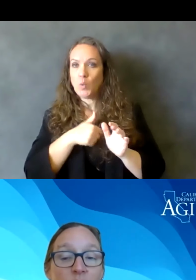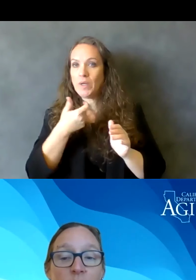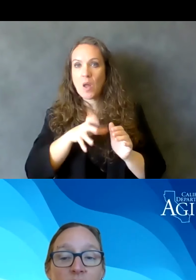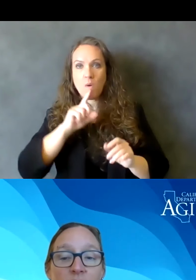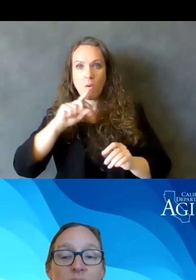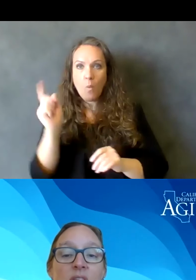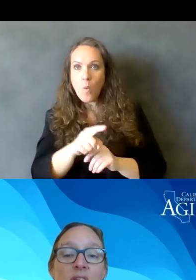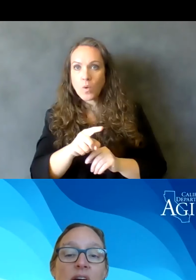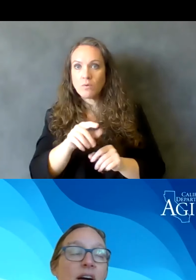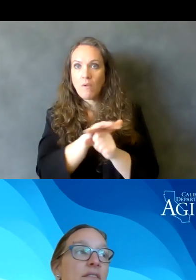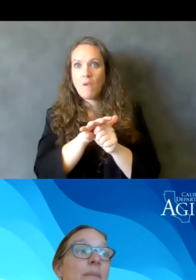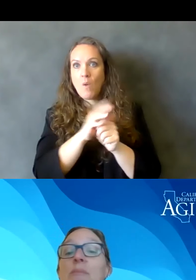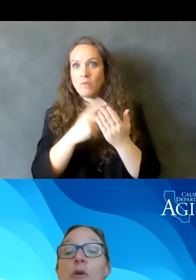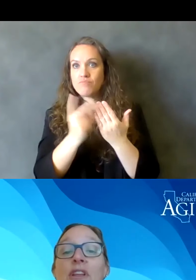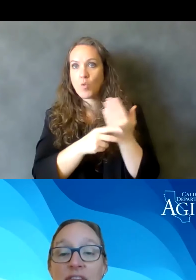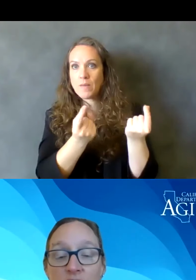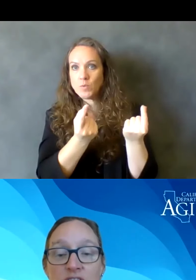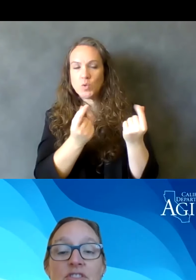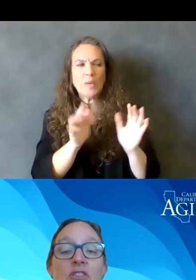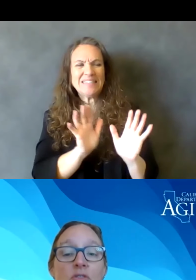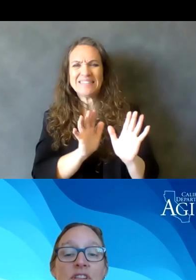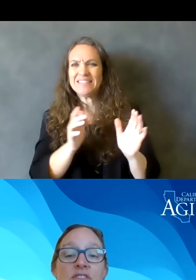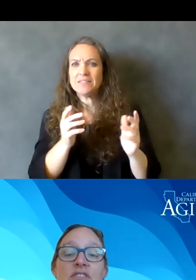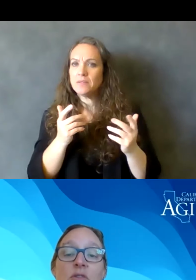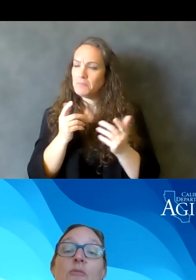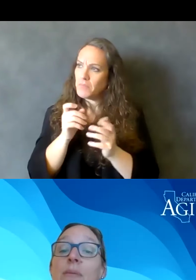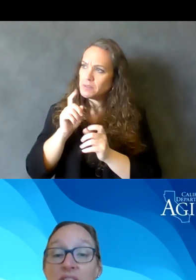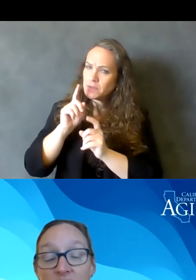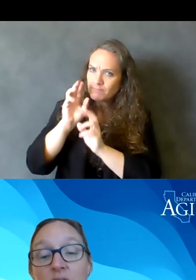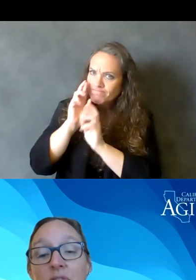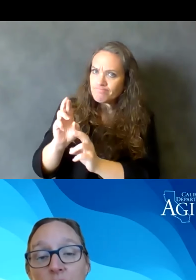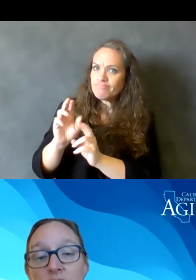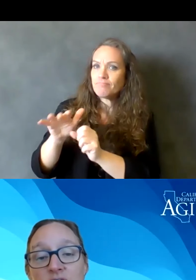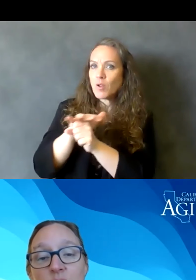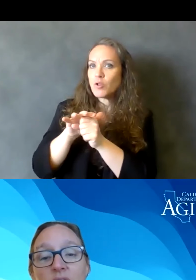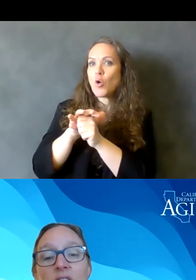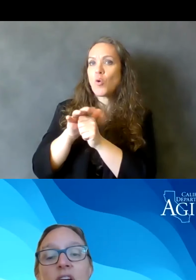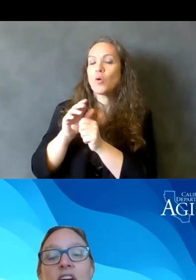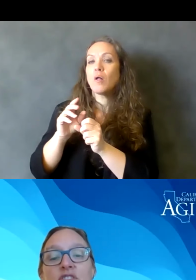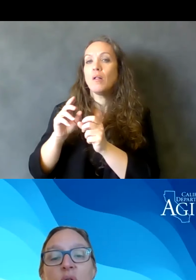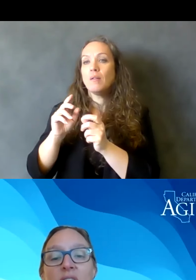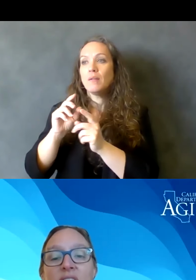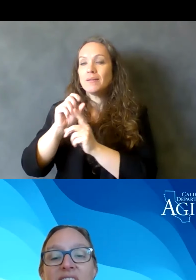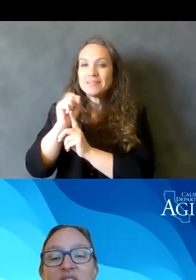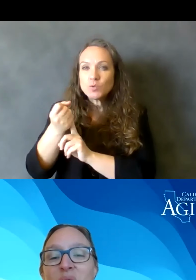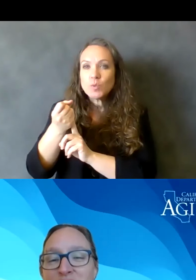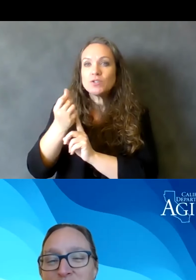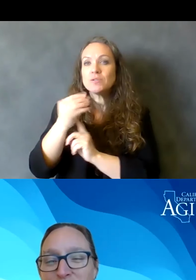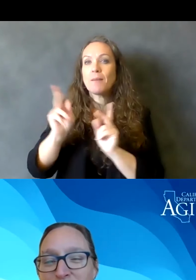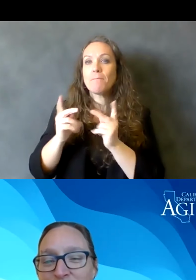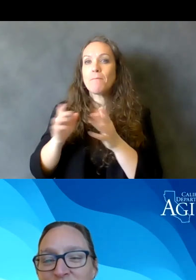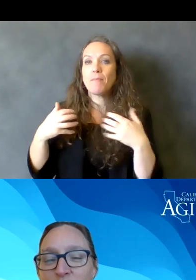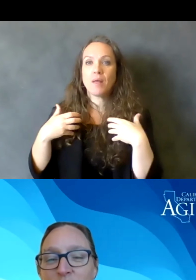programs or not be appropriately deferential to local conditions and local public health orders as well. So I don't